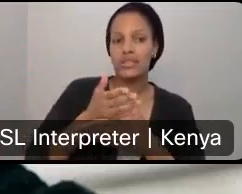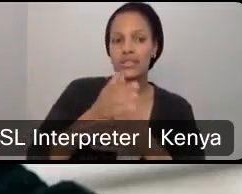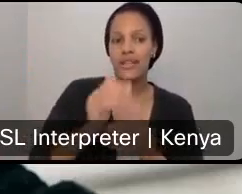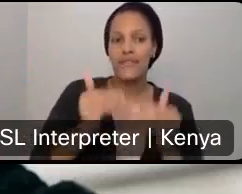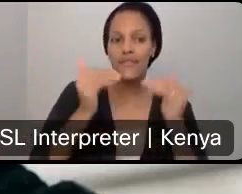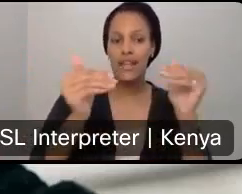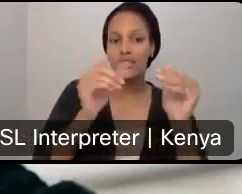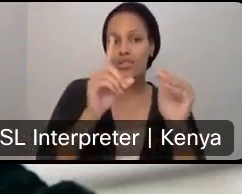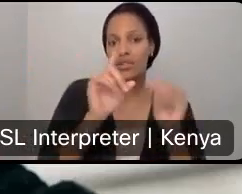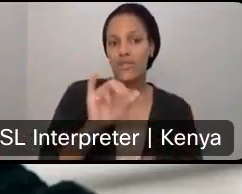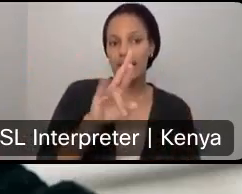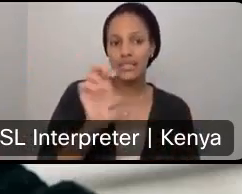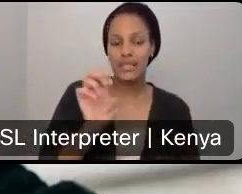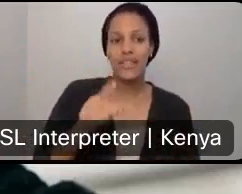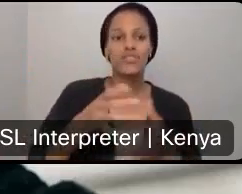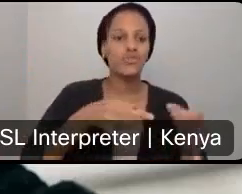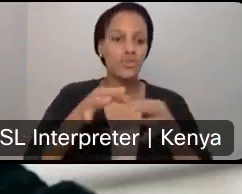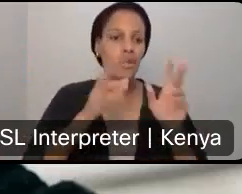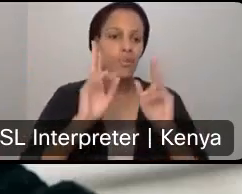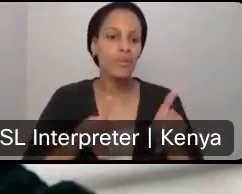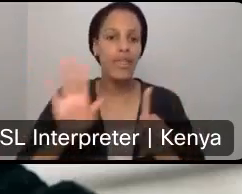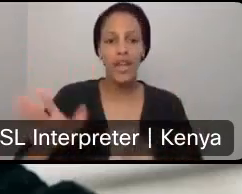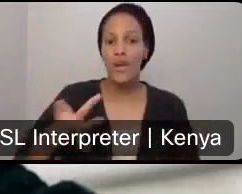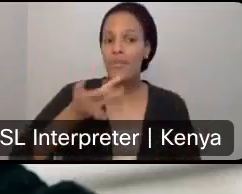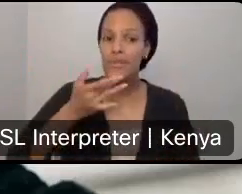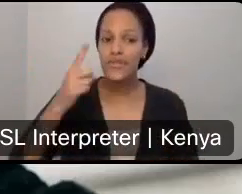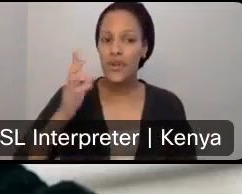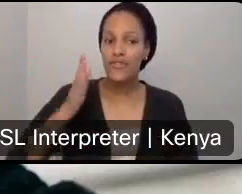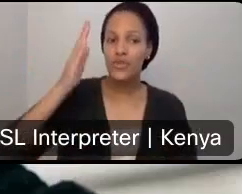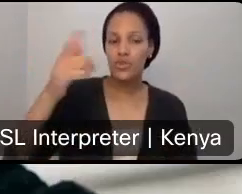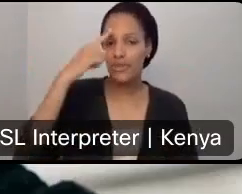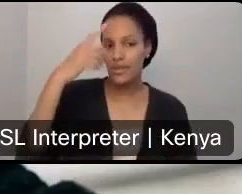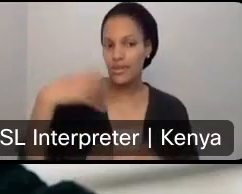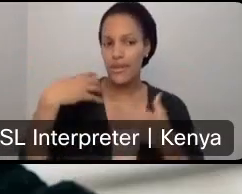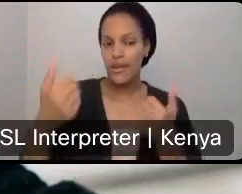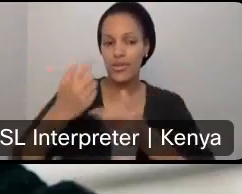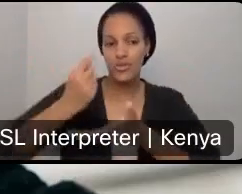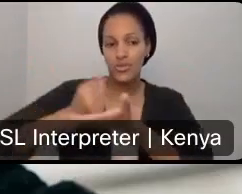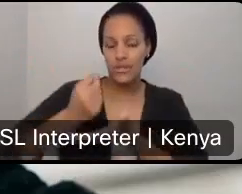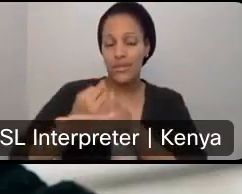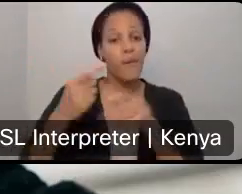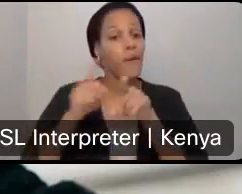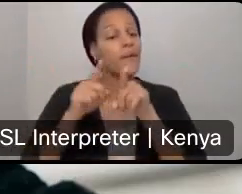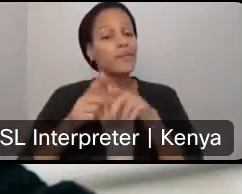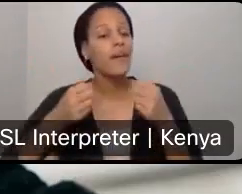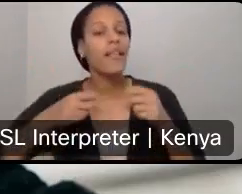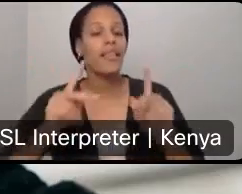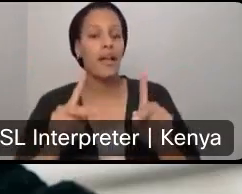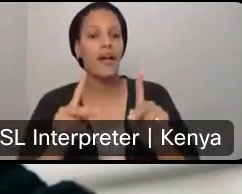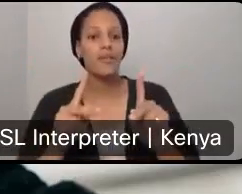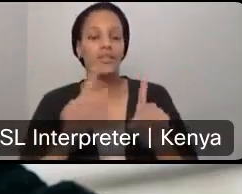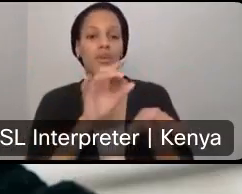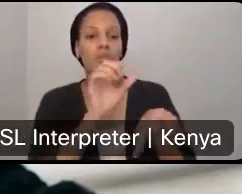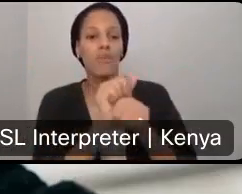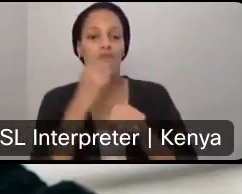a person's preferences for future mental health treatment and allows the appointment of a health